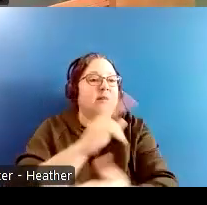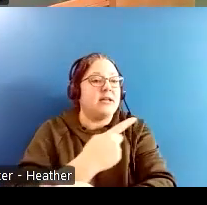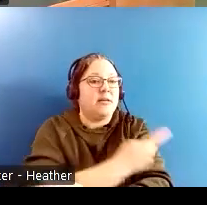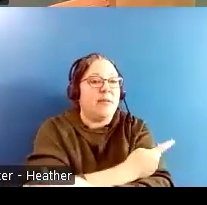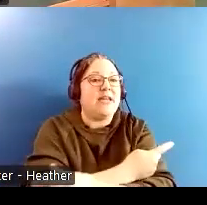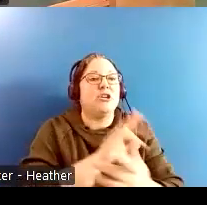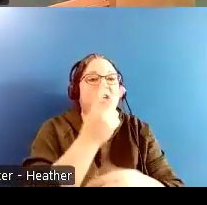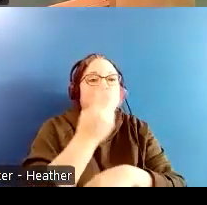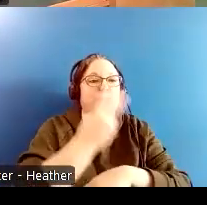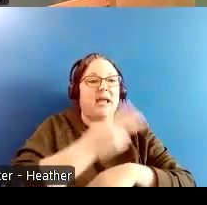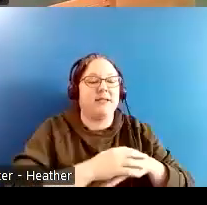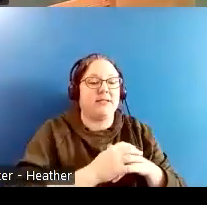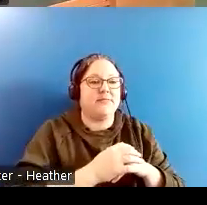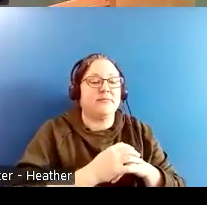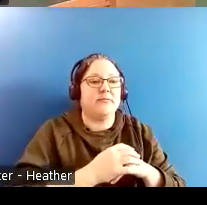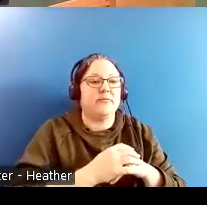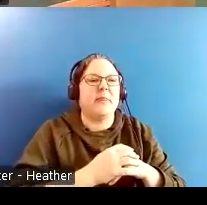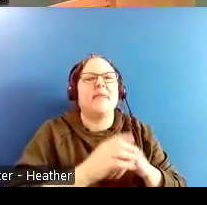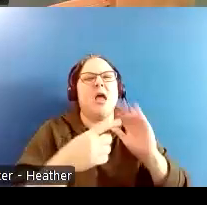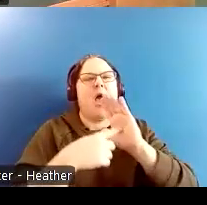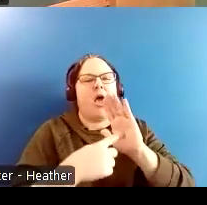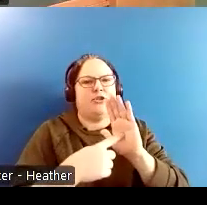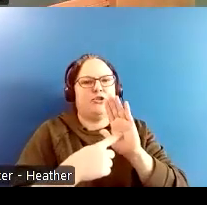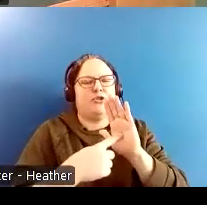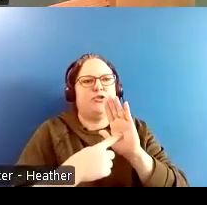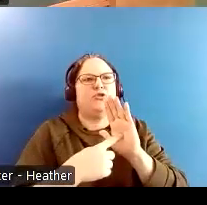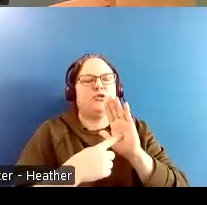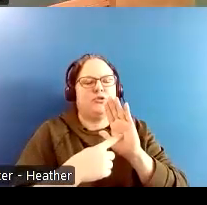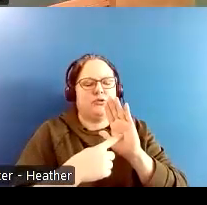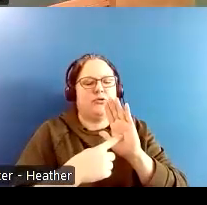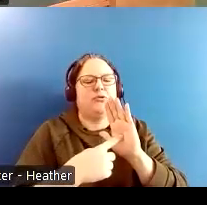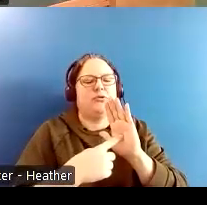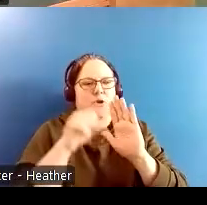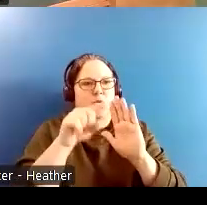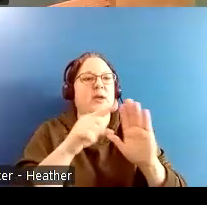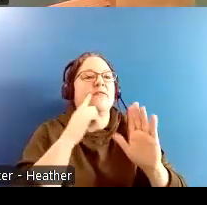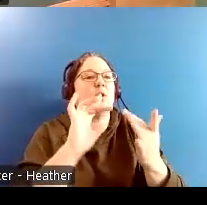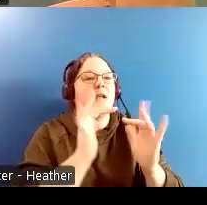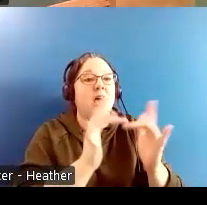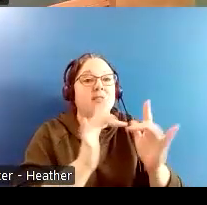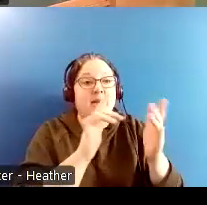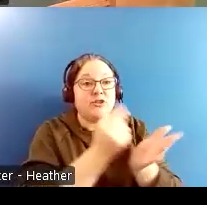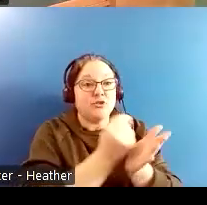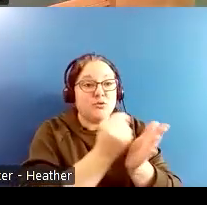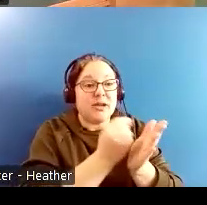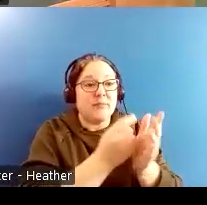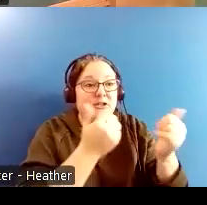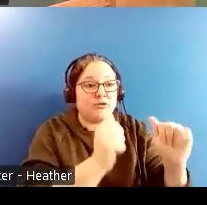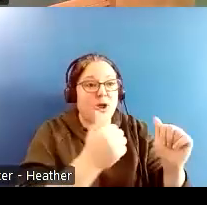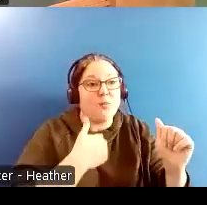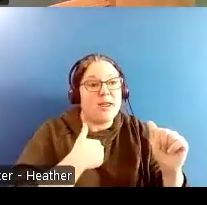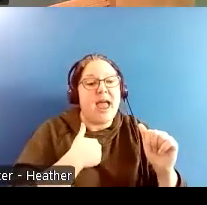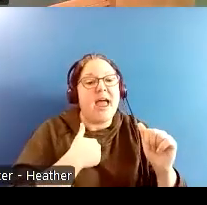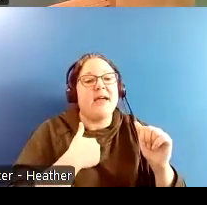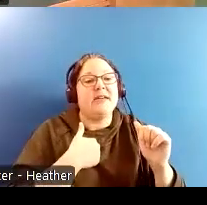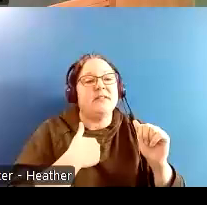days. And I'll show you over here for online treatment trial, we had nearly 2,900 best practice alert referrals.